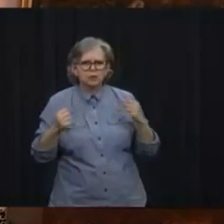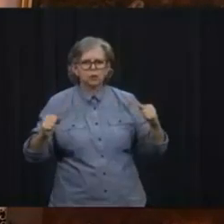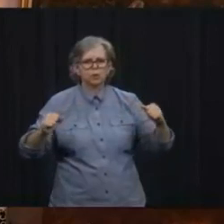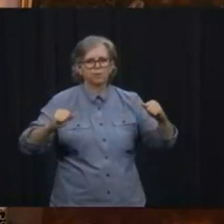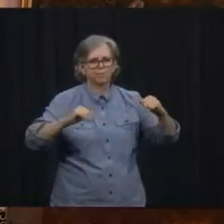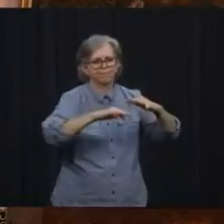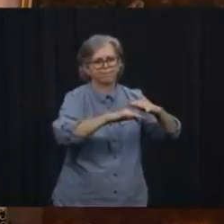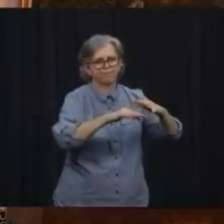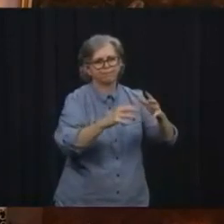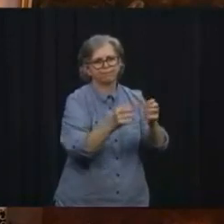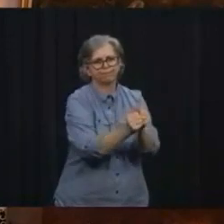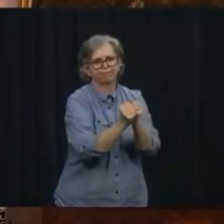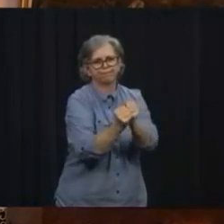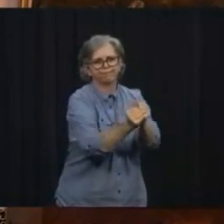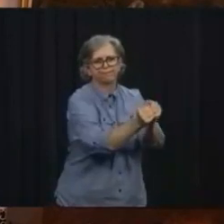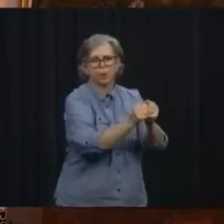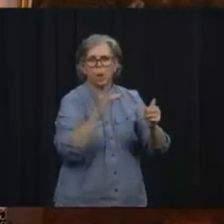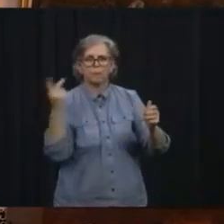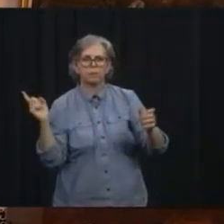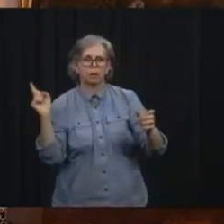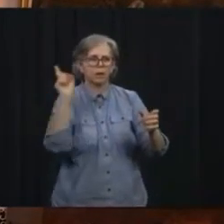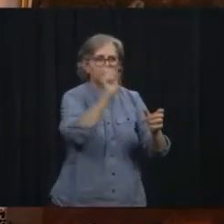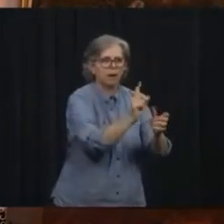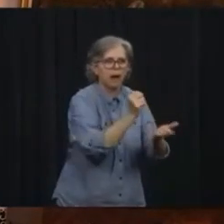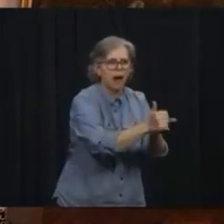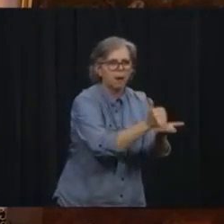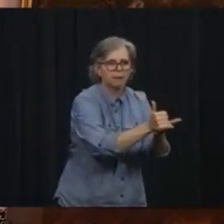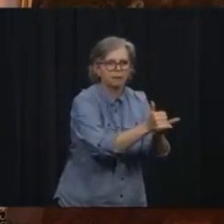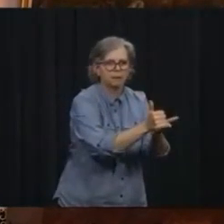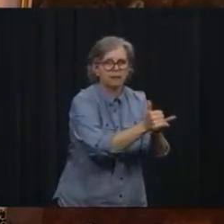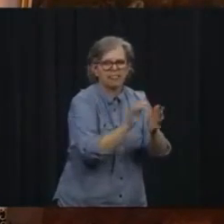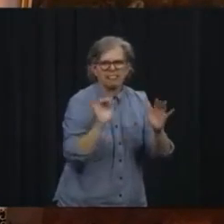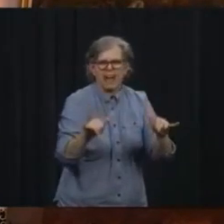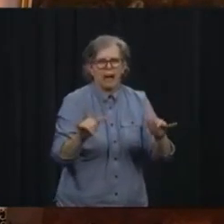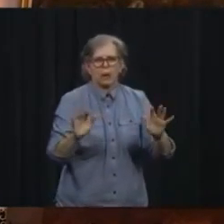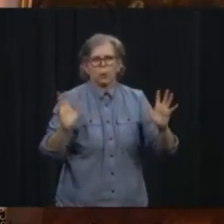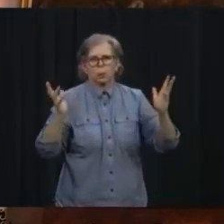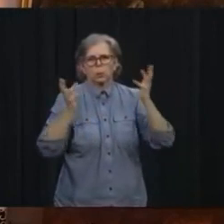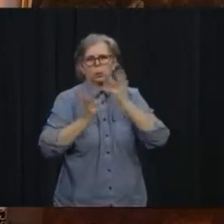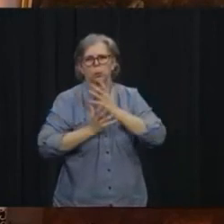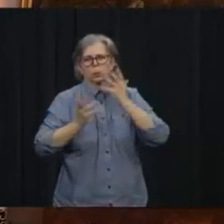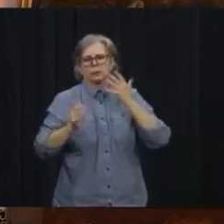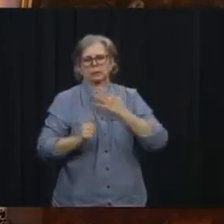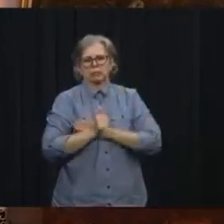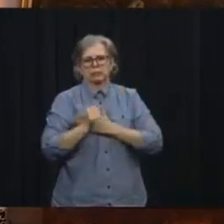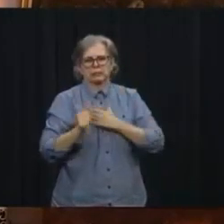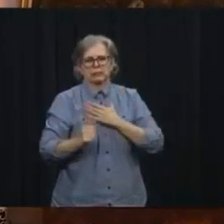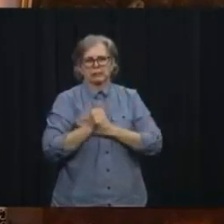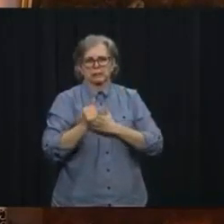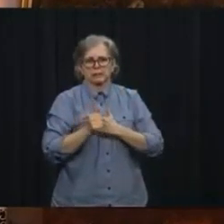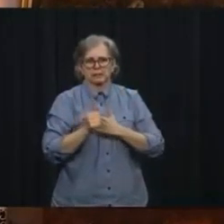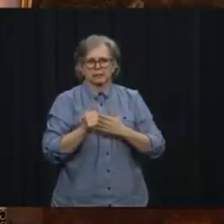developmental disabilities. And let me tell you about the order that we're issuing today.